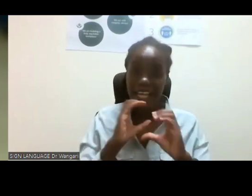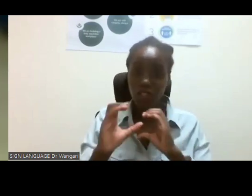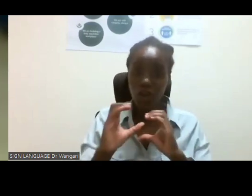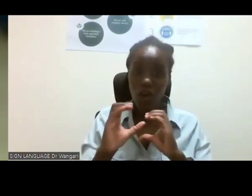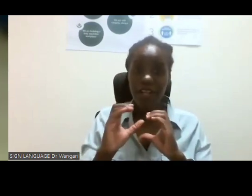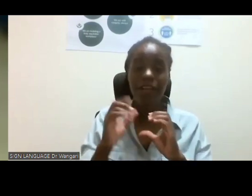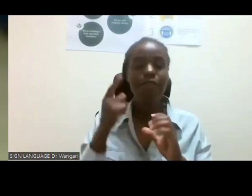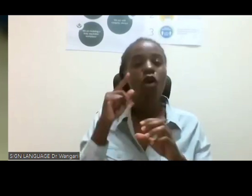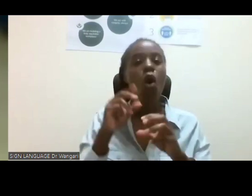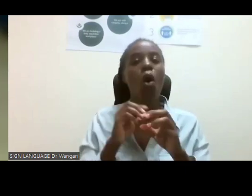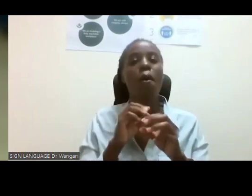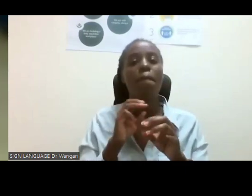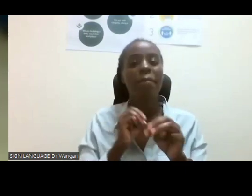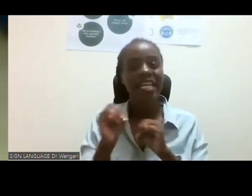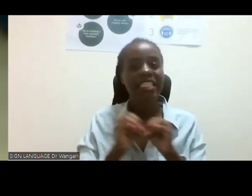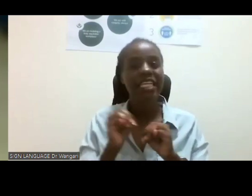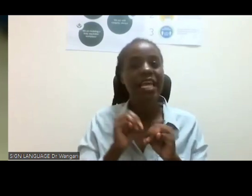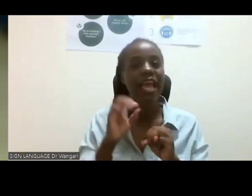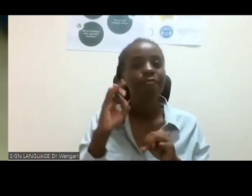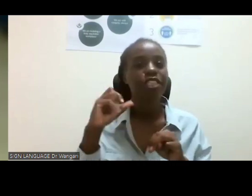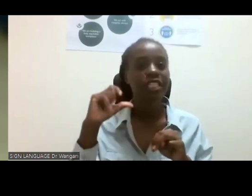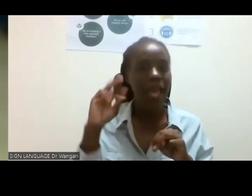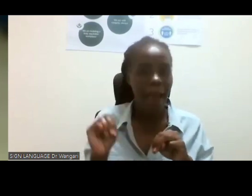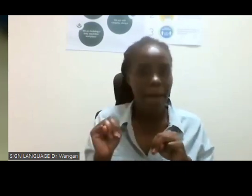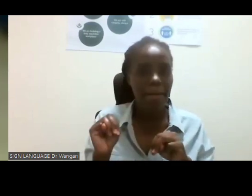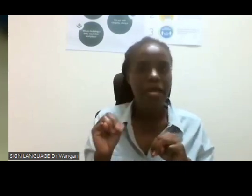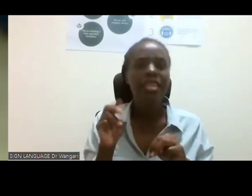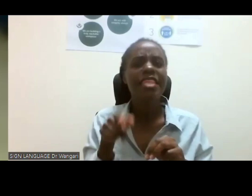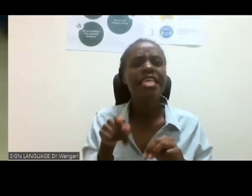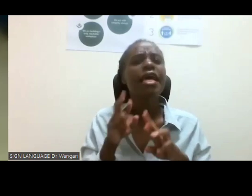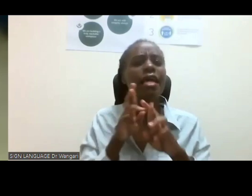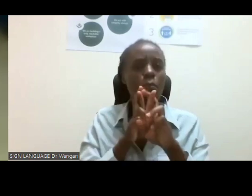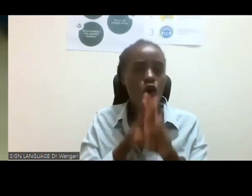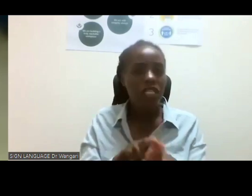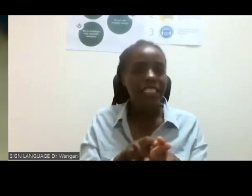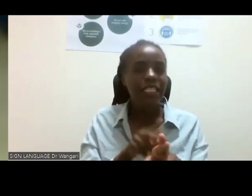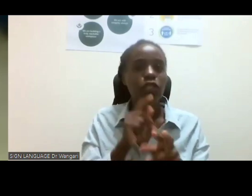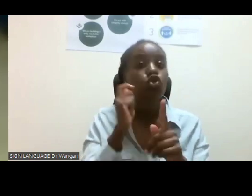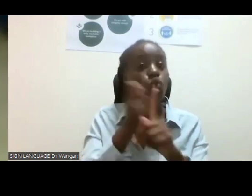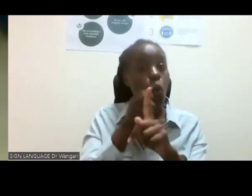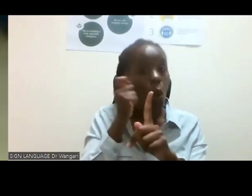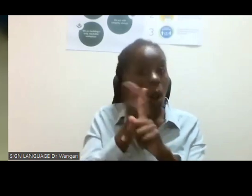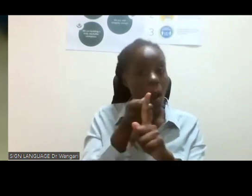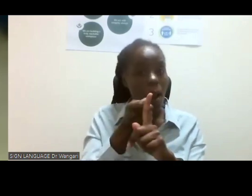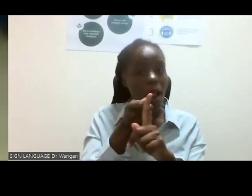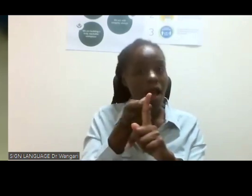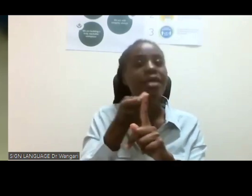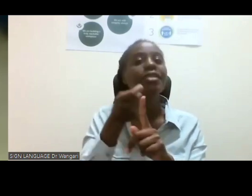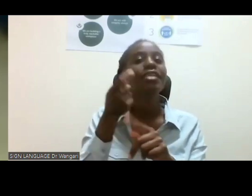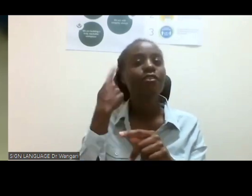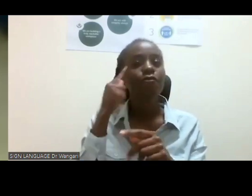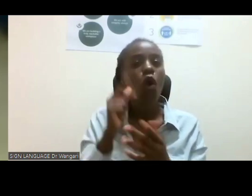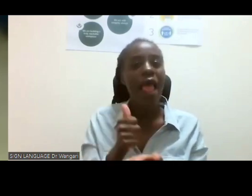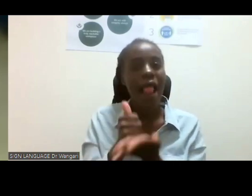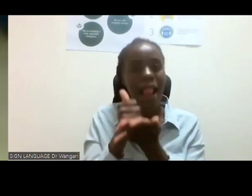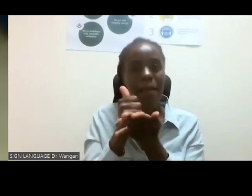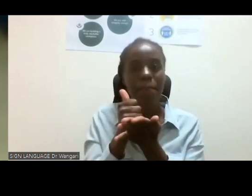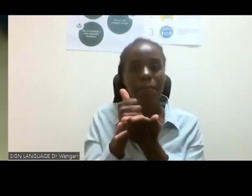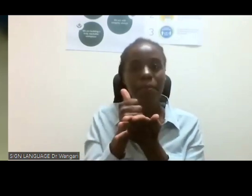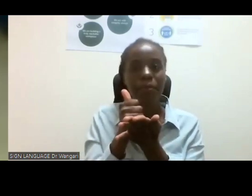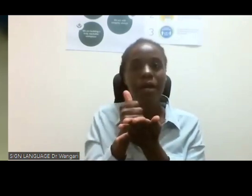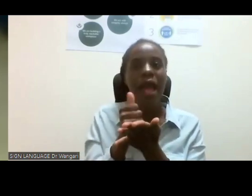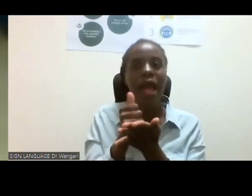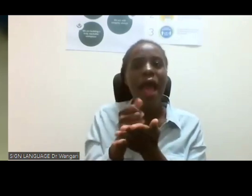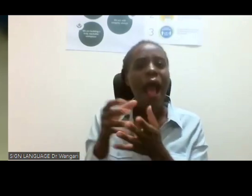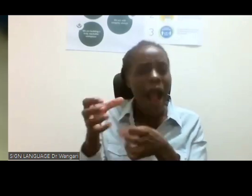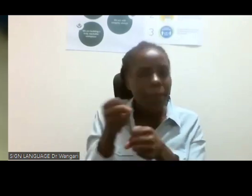FGM. The reporting tools that capture if FGM is medicalized. This helps to